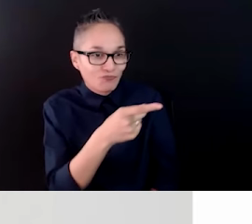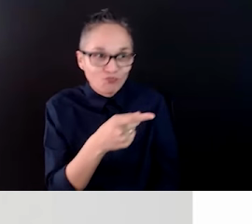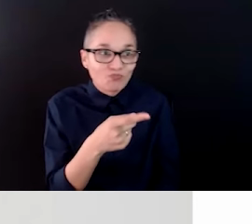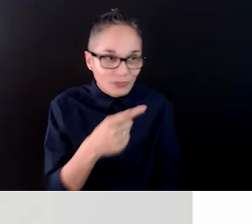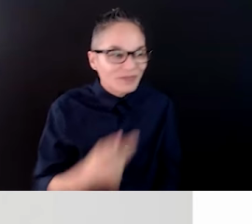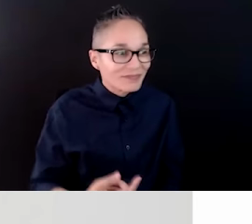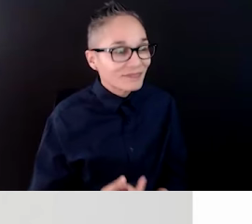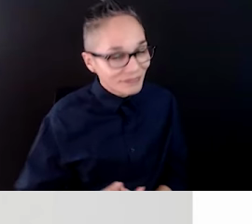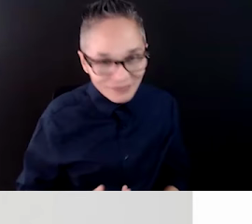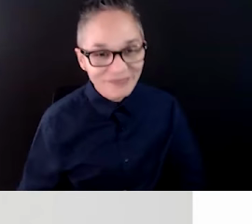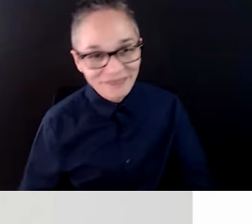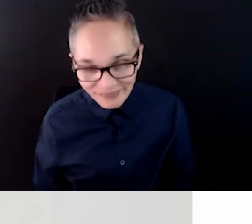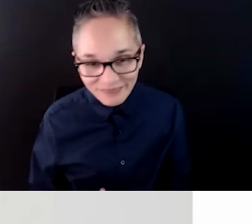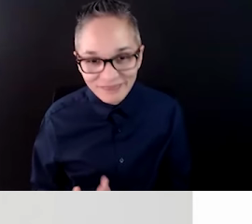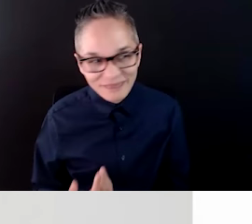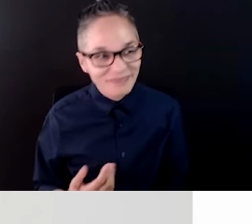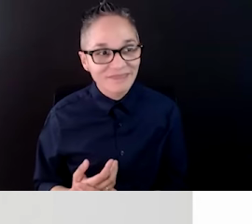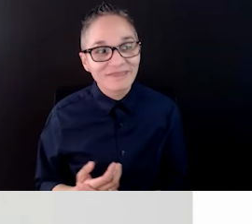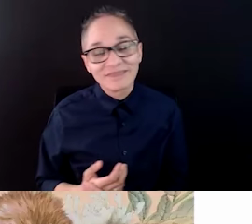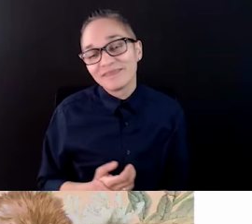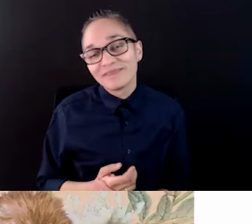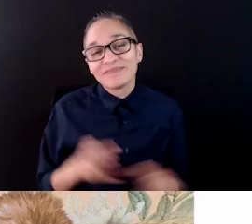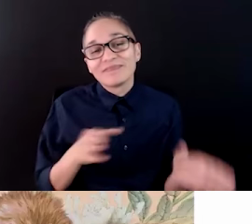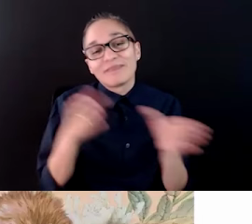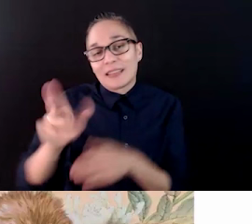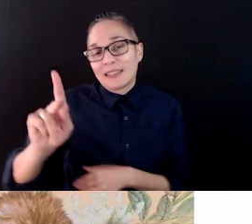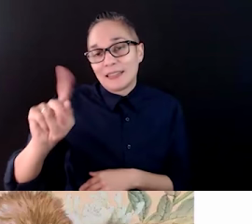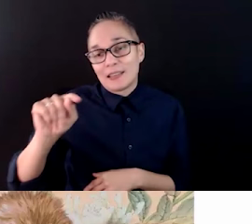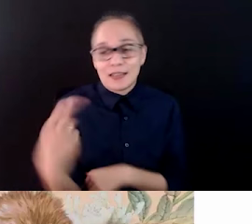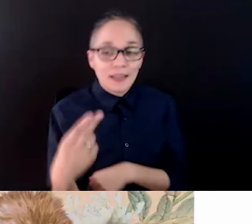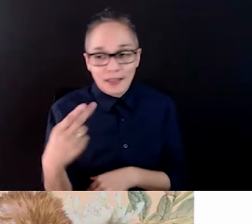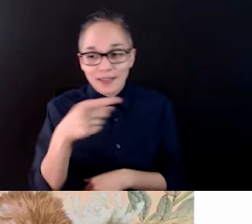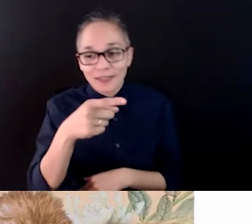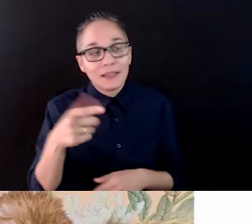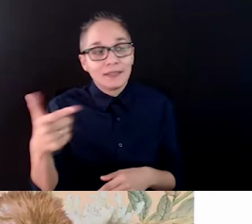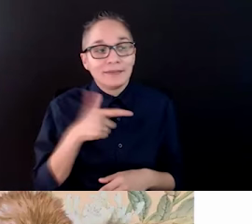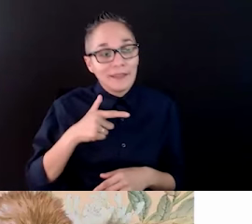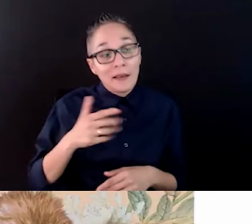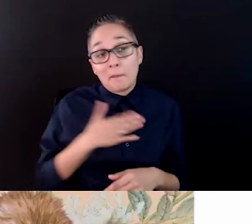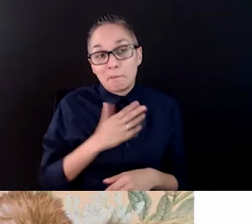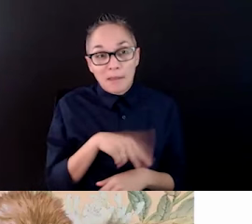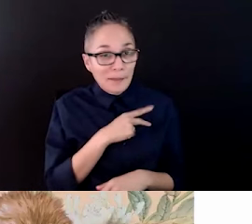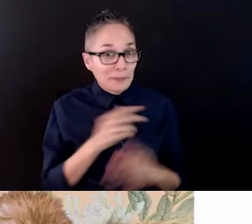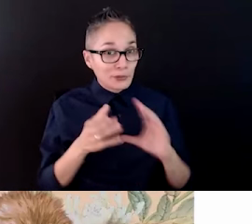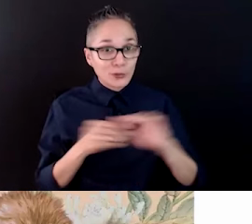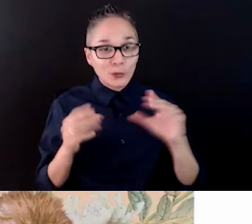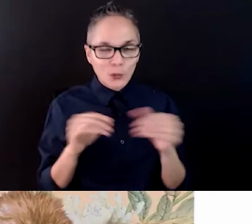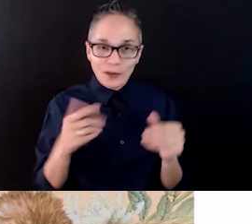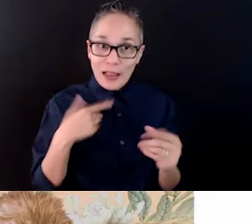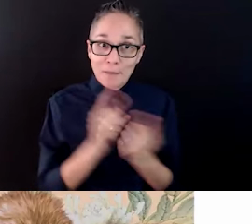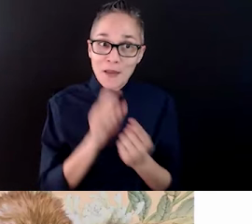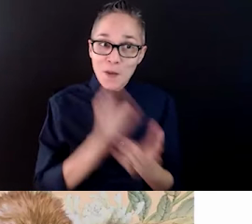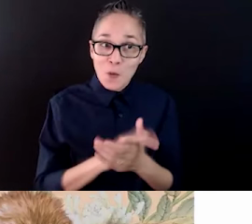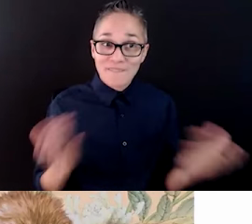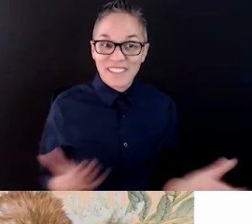We'll give you a framed one. yay. Okay, so this is me. So my personal story is actually similar. I met my wife